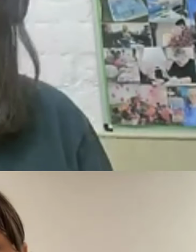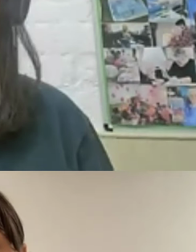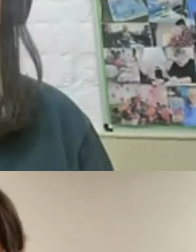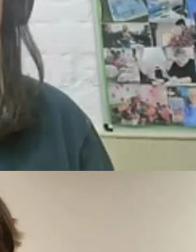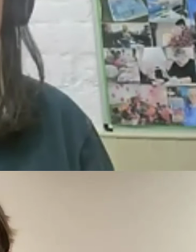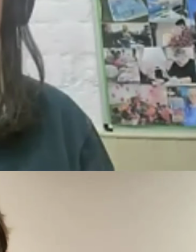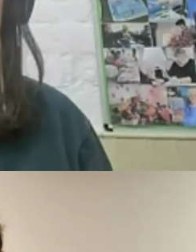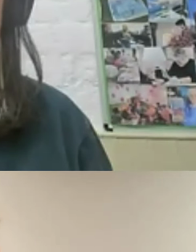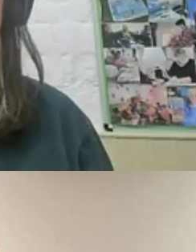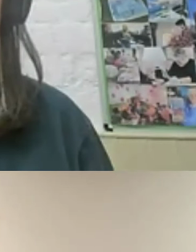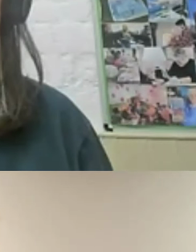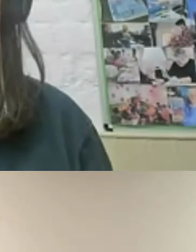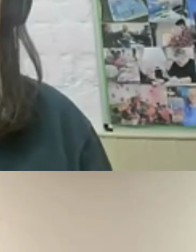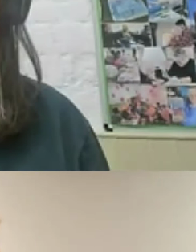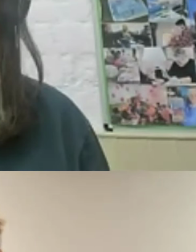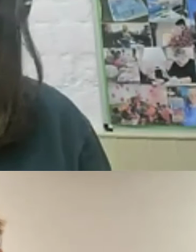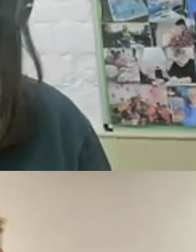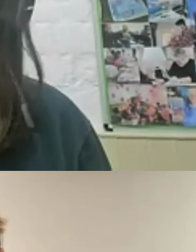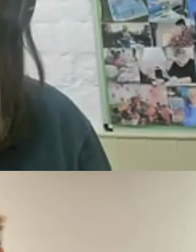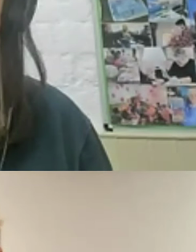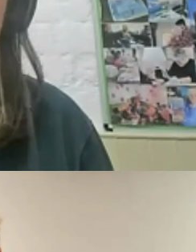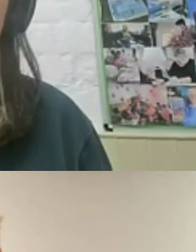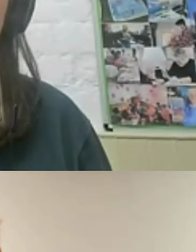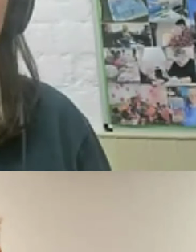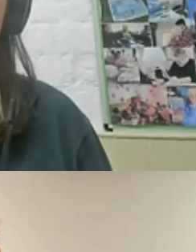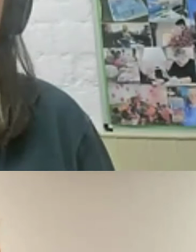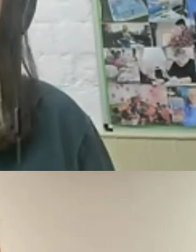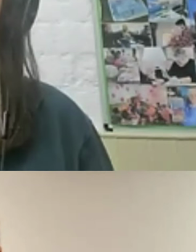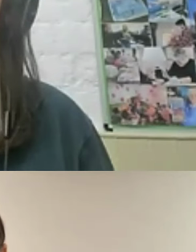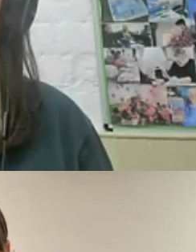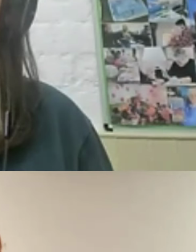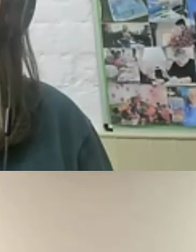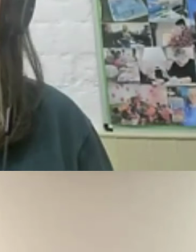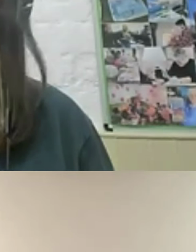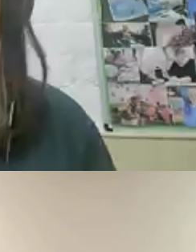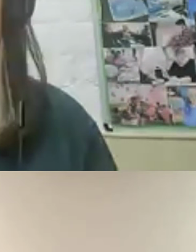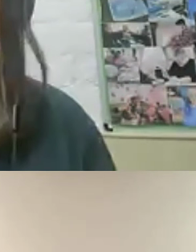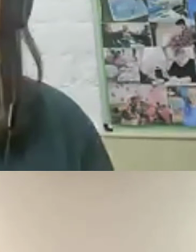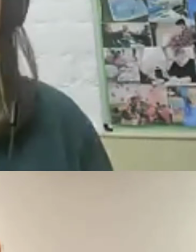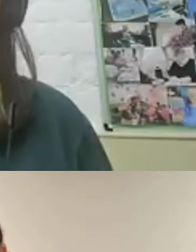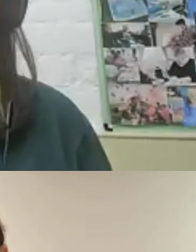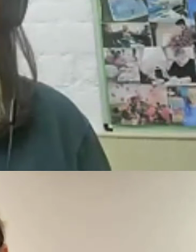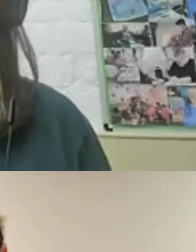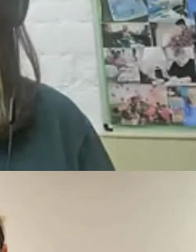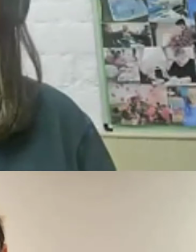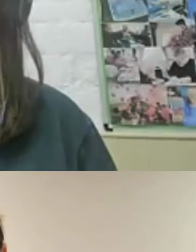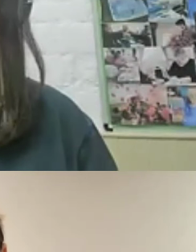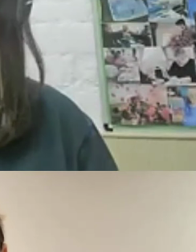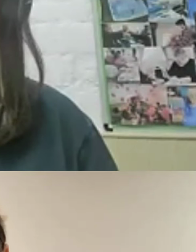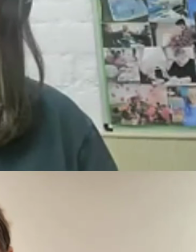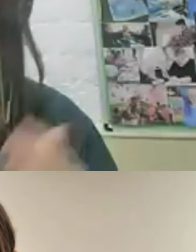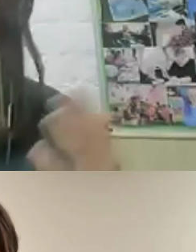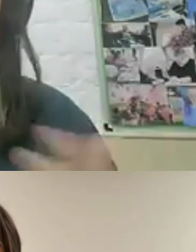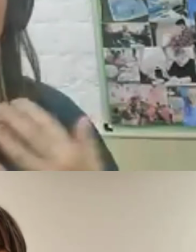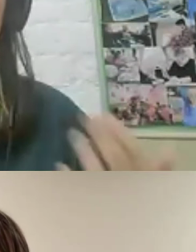really specific project for a specific moment in time. So that was in 2015 when we